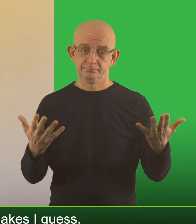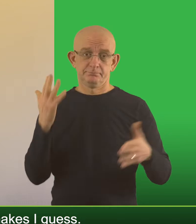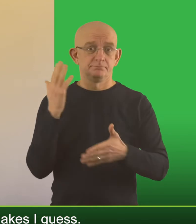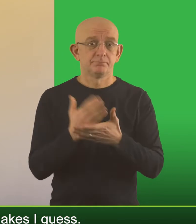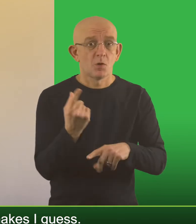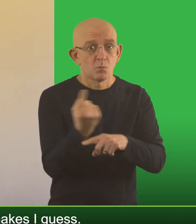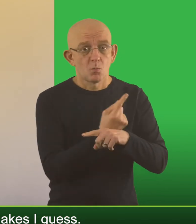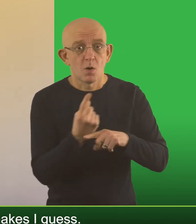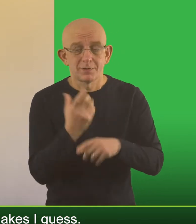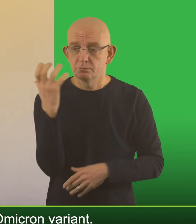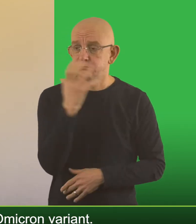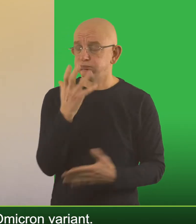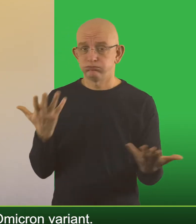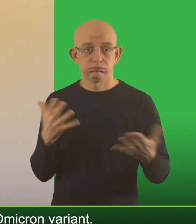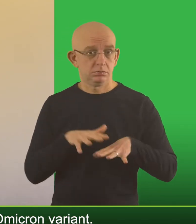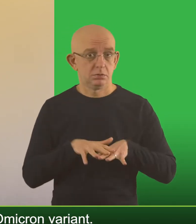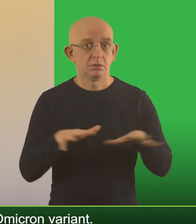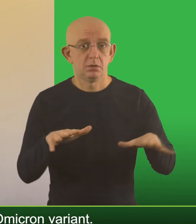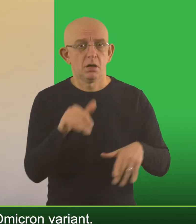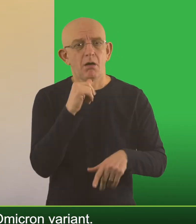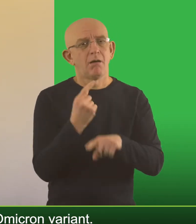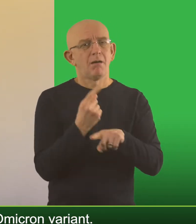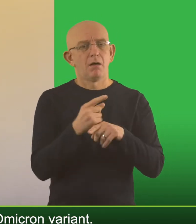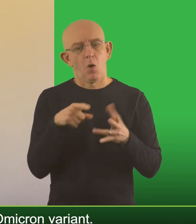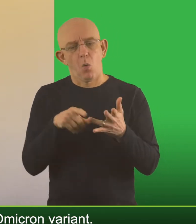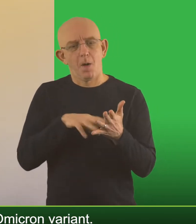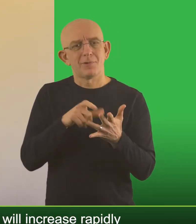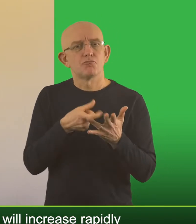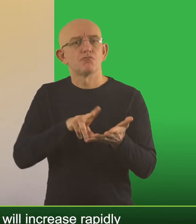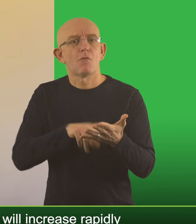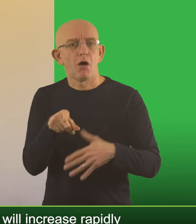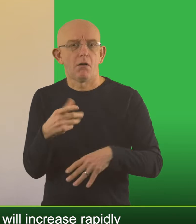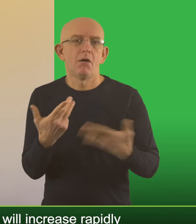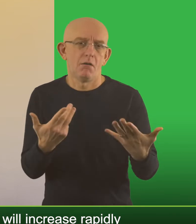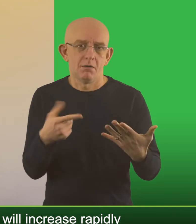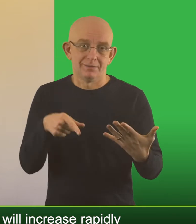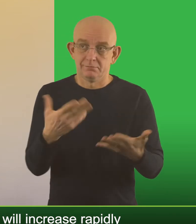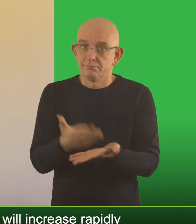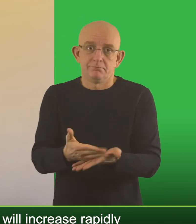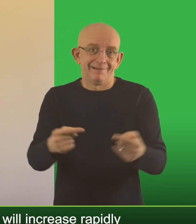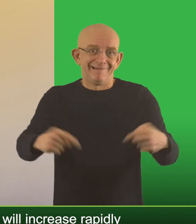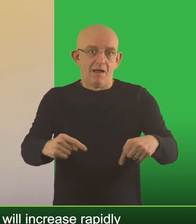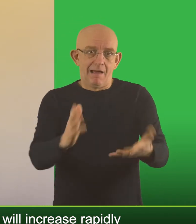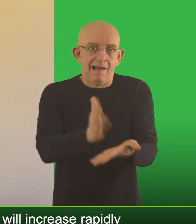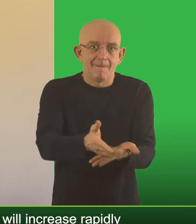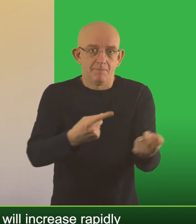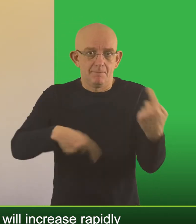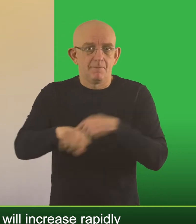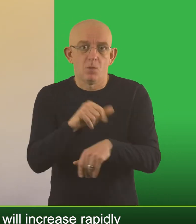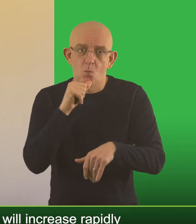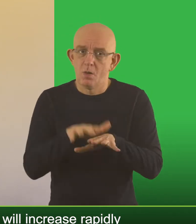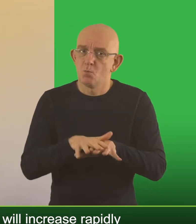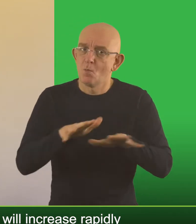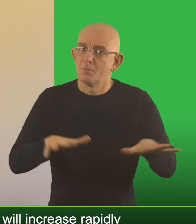What a difference a week makes, I guess. So mostly I'll talk about the Omicron variant. It's definitely here, it's with us, and will increase